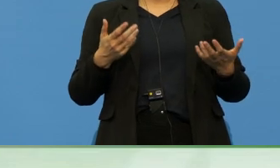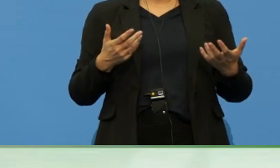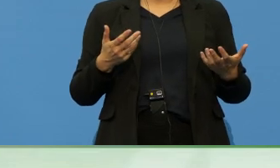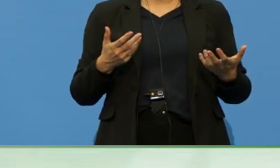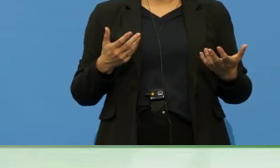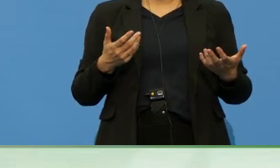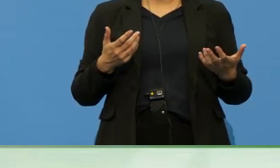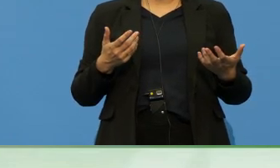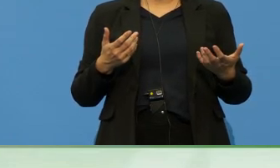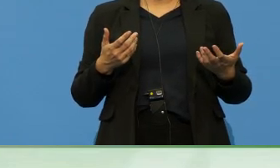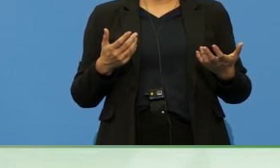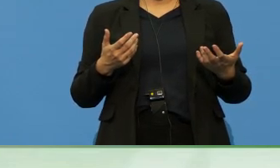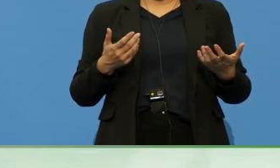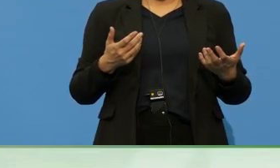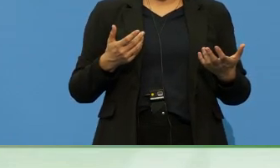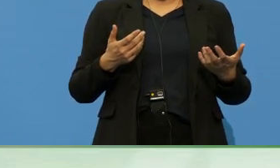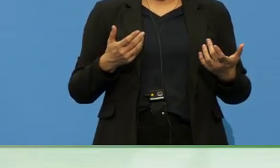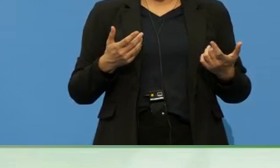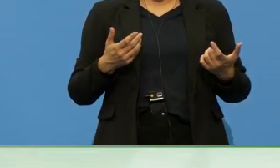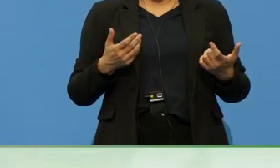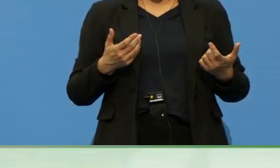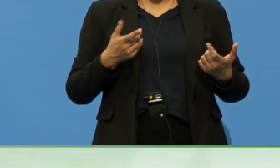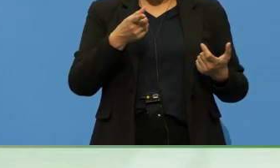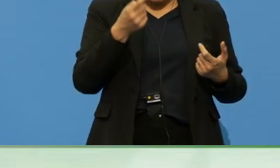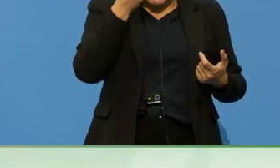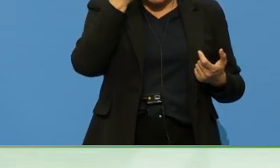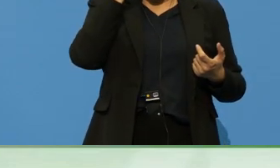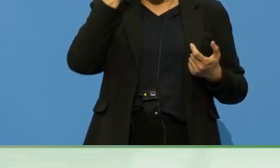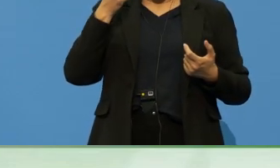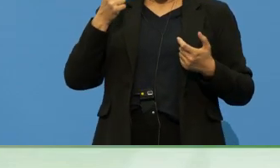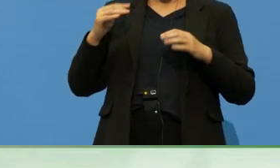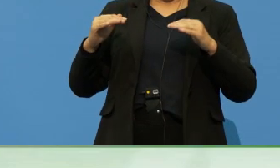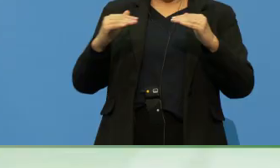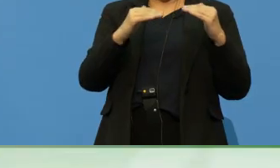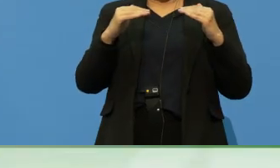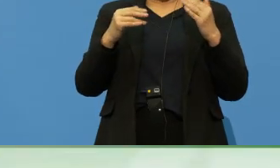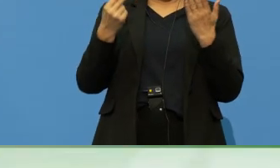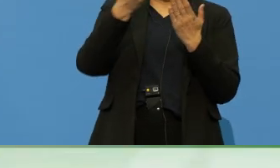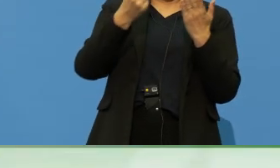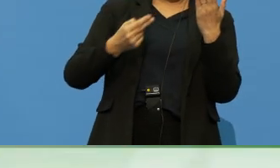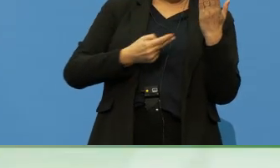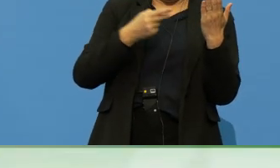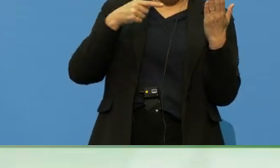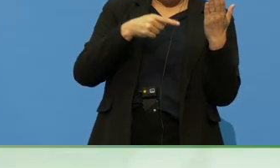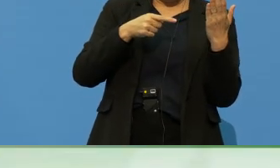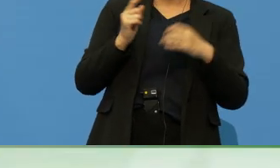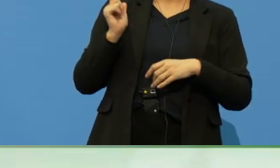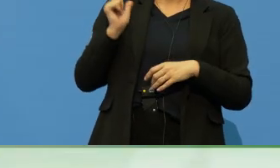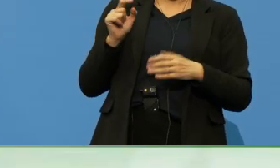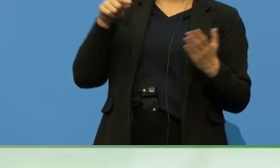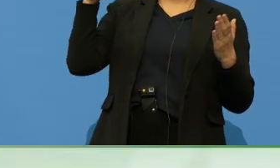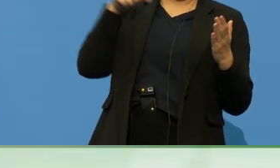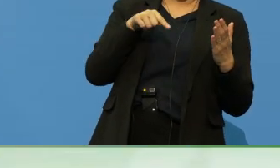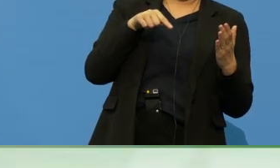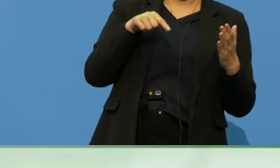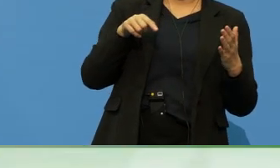by going with universal design, that it opens up for different conversations and different partnerships and a new interest? Is